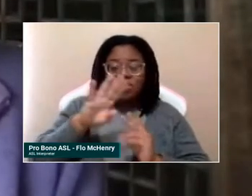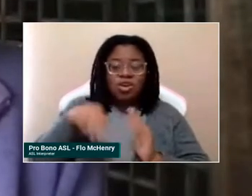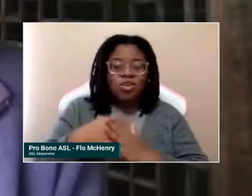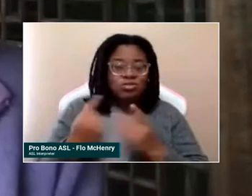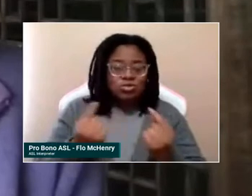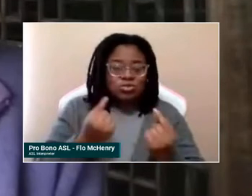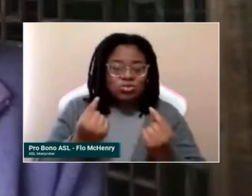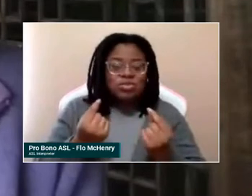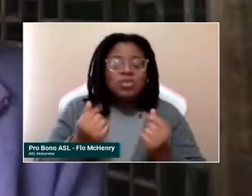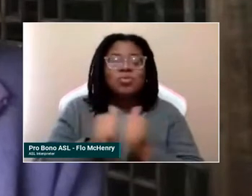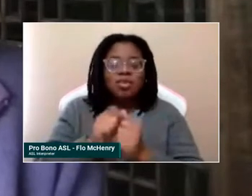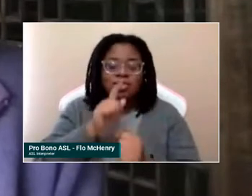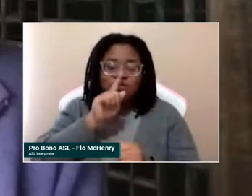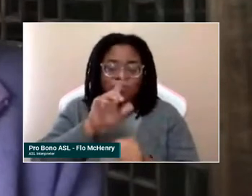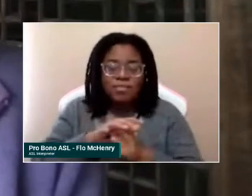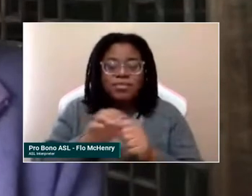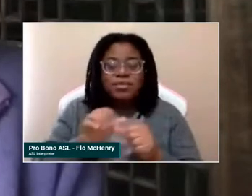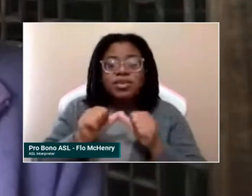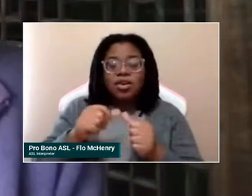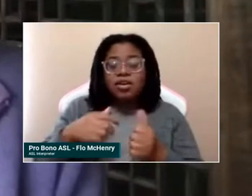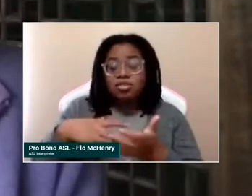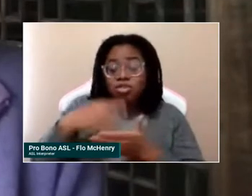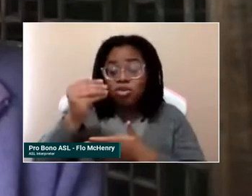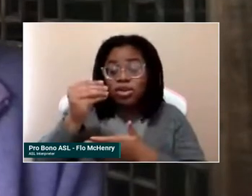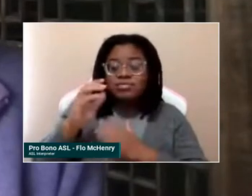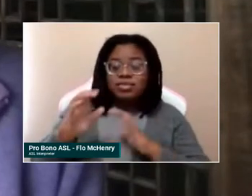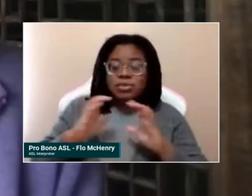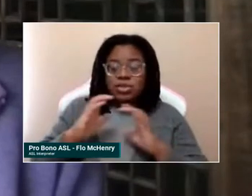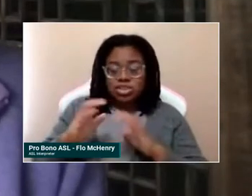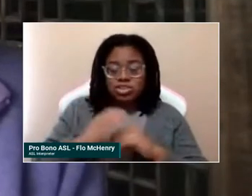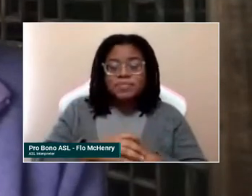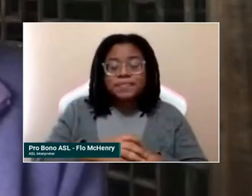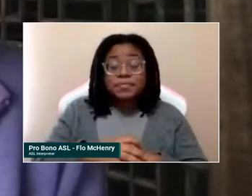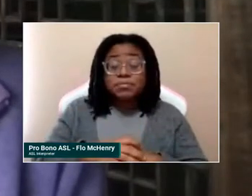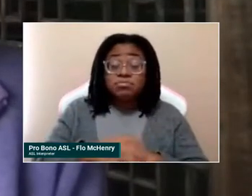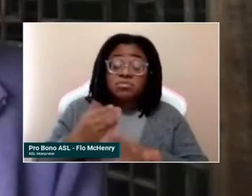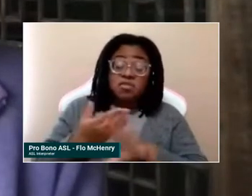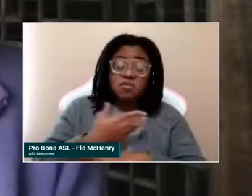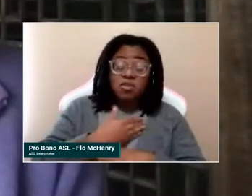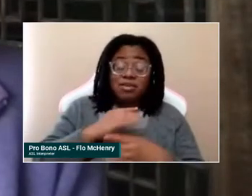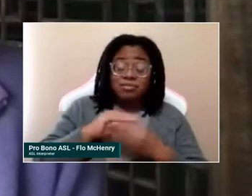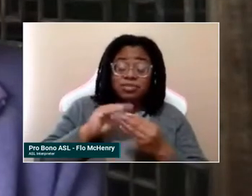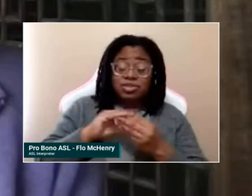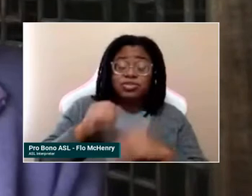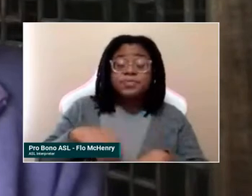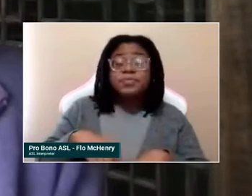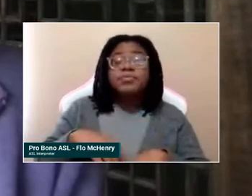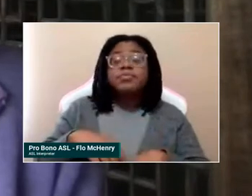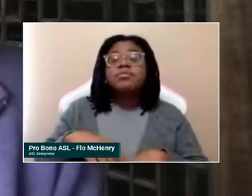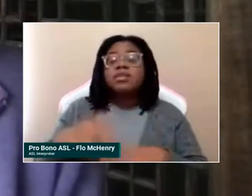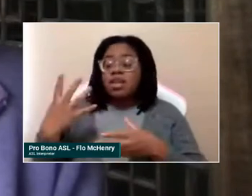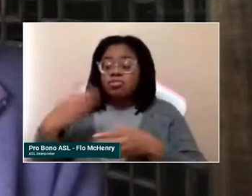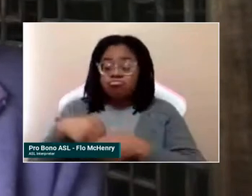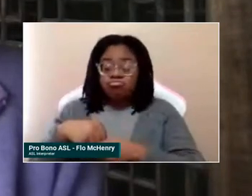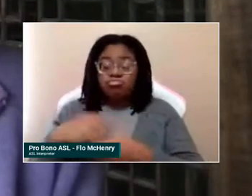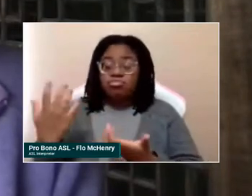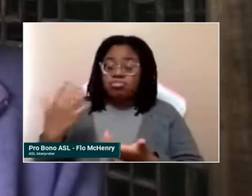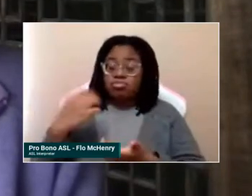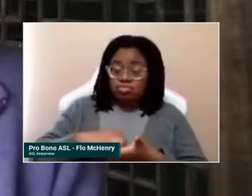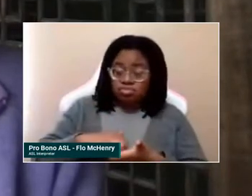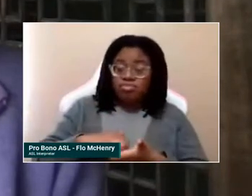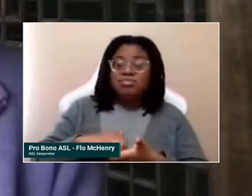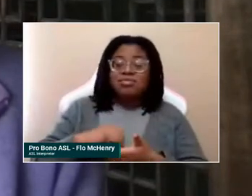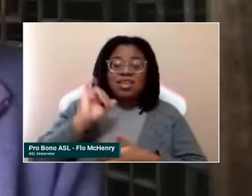commitment to ongoing learning and communication. As I said before, collaboration, inclusivity, and adaptive capacity